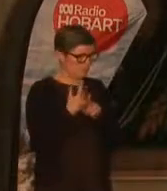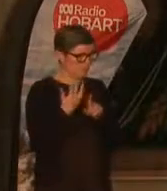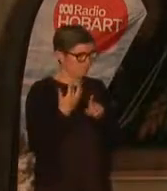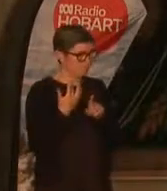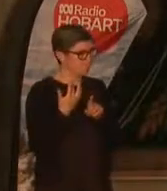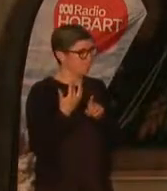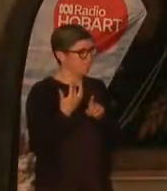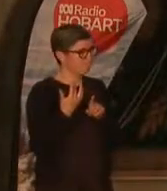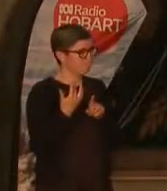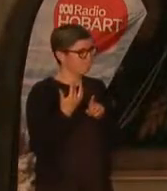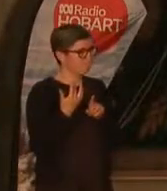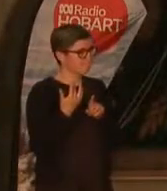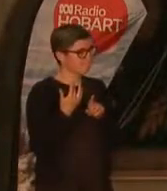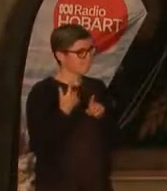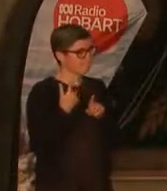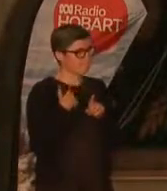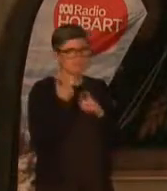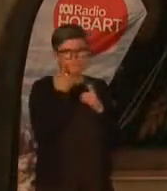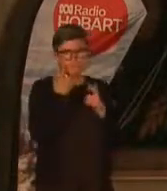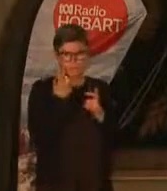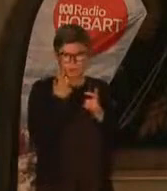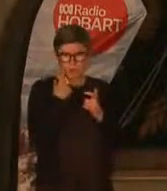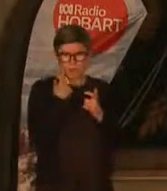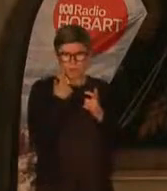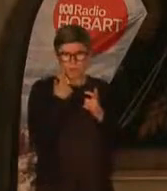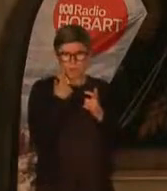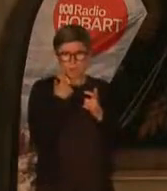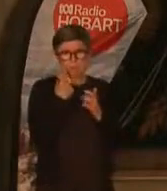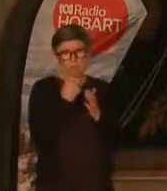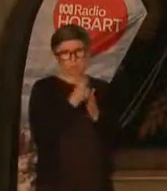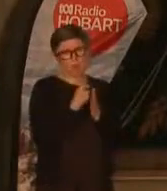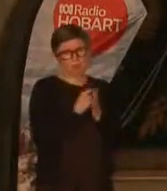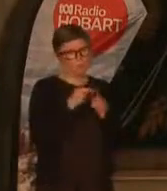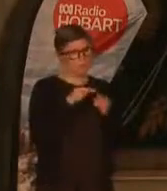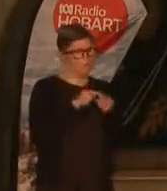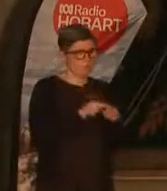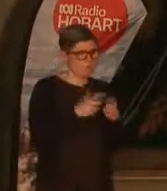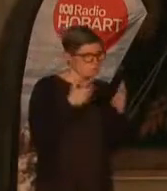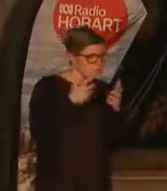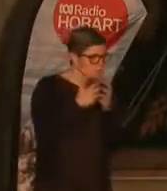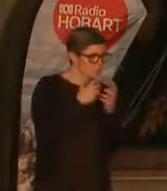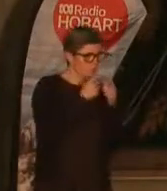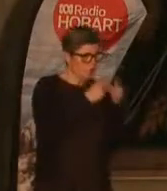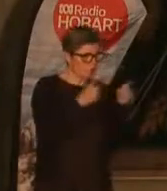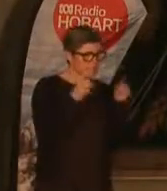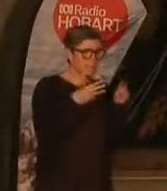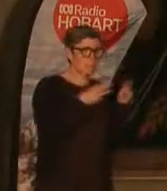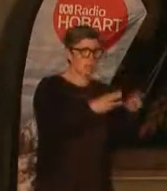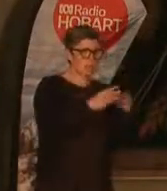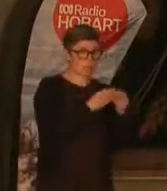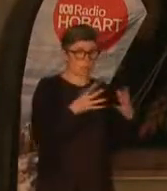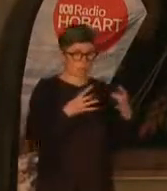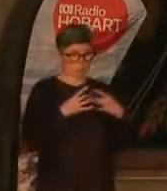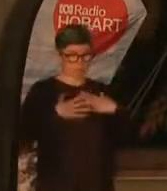in you know, trying to write kind of in an academic way without being academic, because I've never...